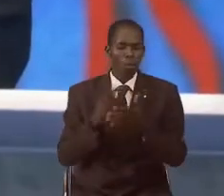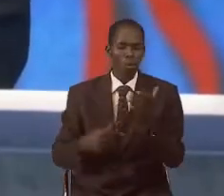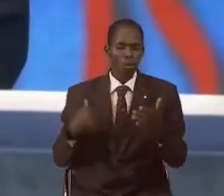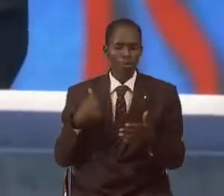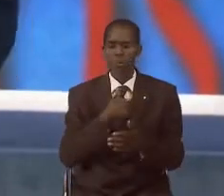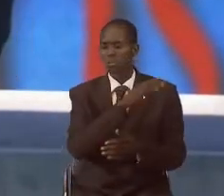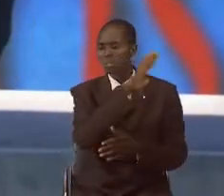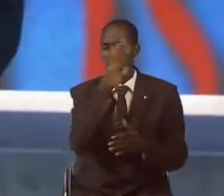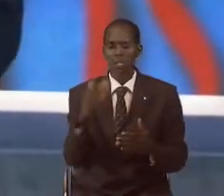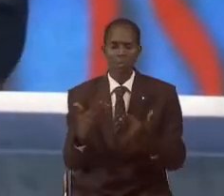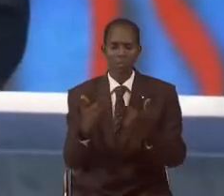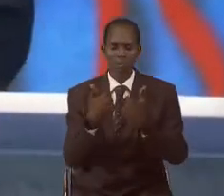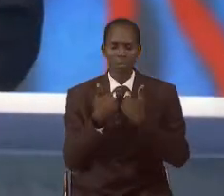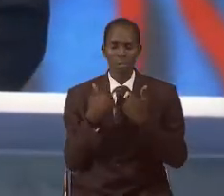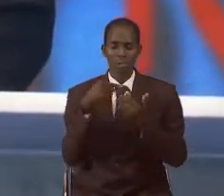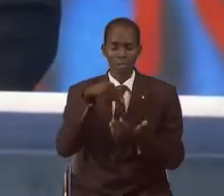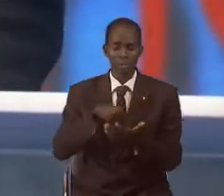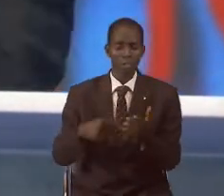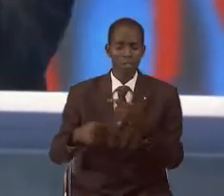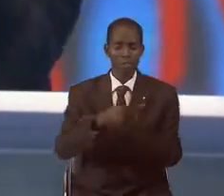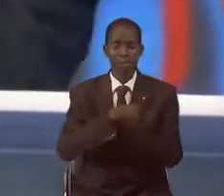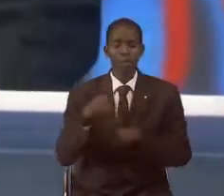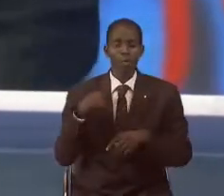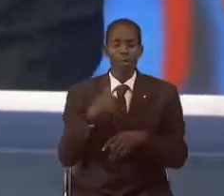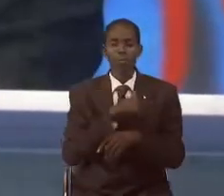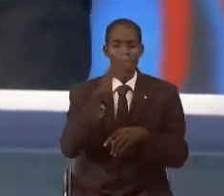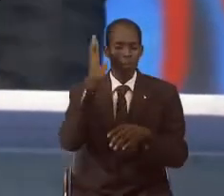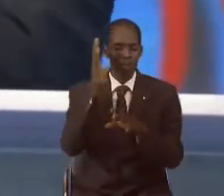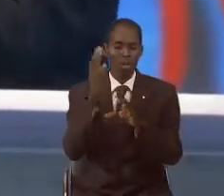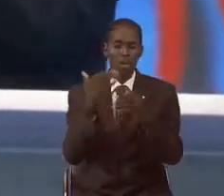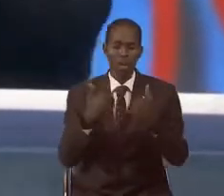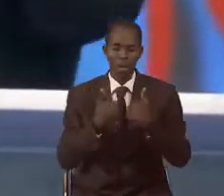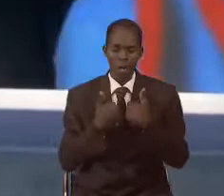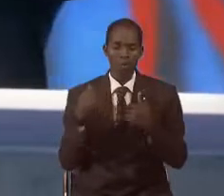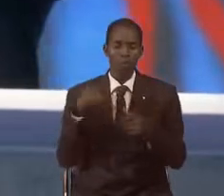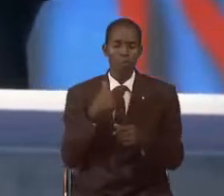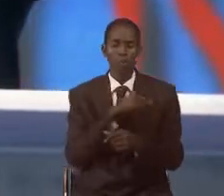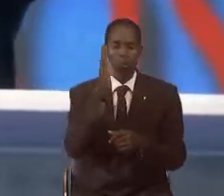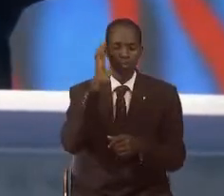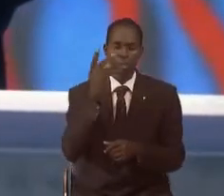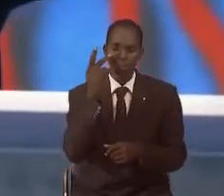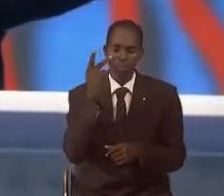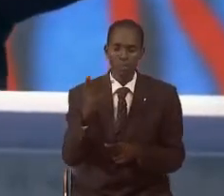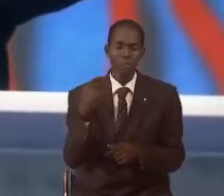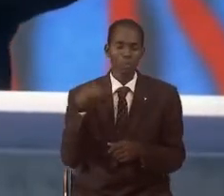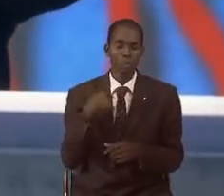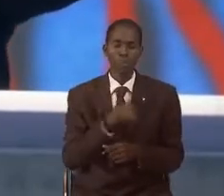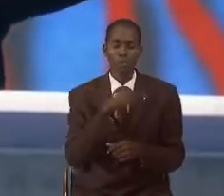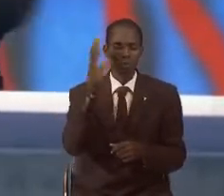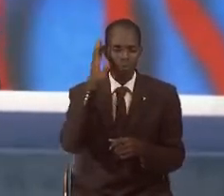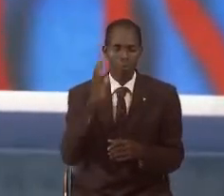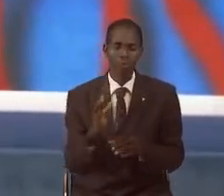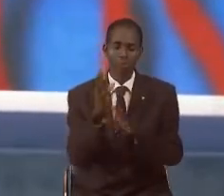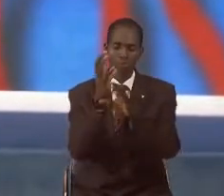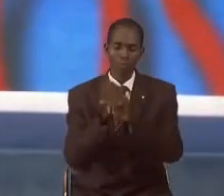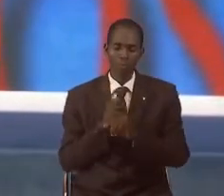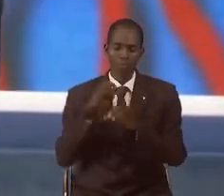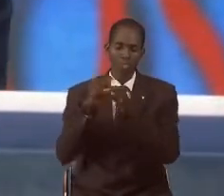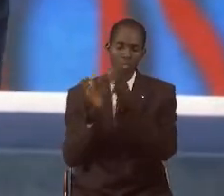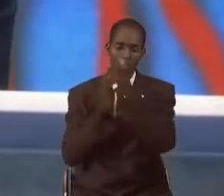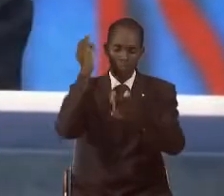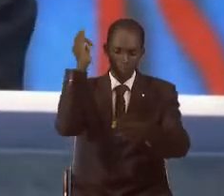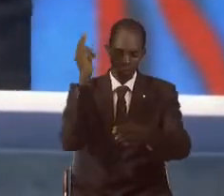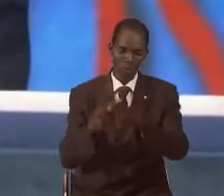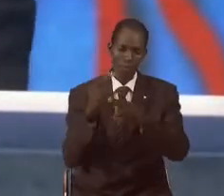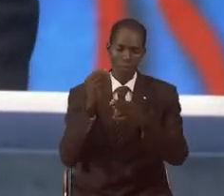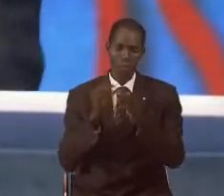seen, what we have never had, what we never possess, today we will have, we will see,